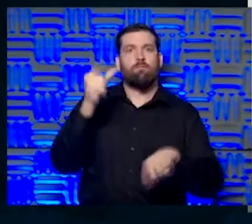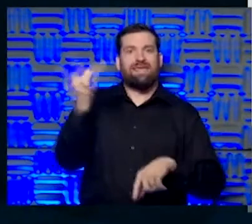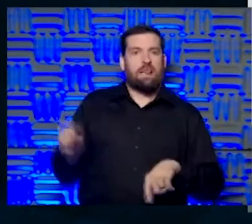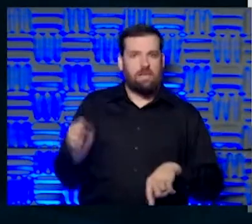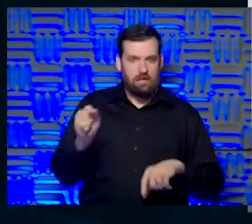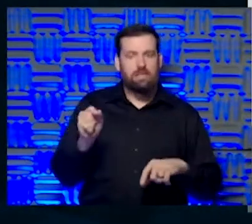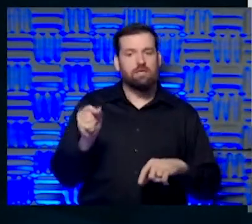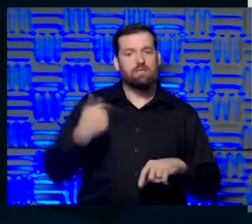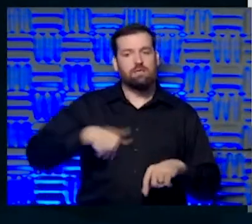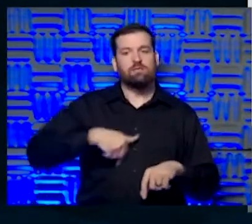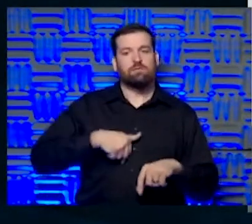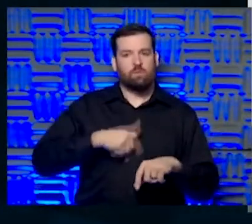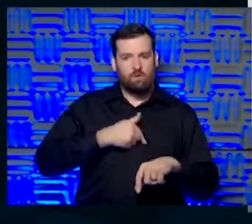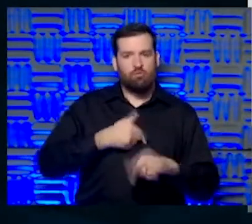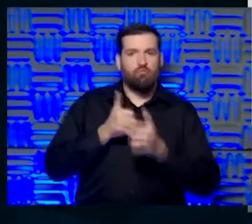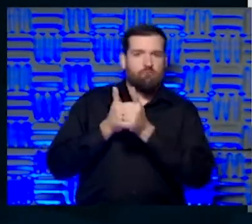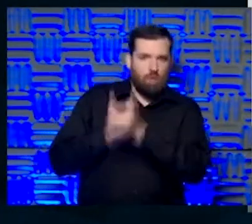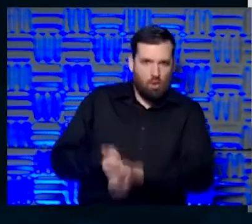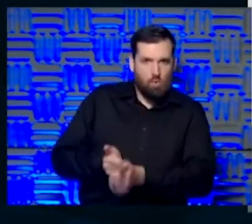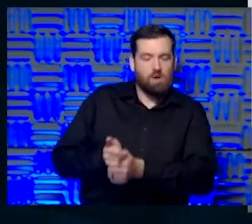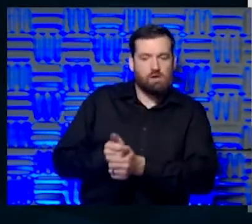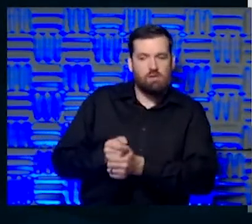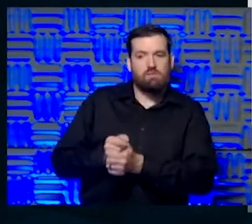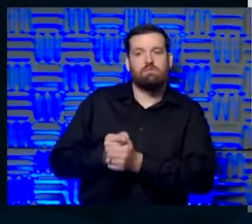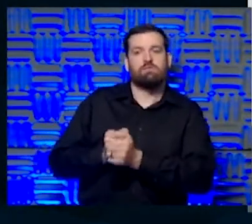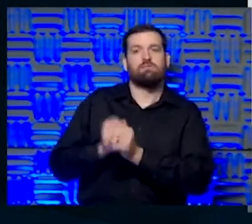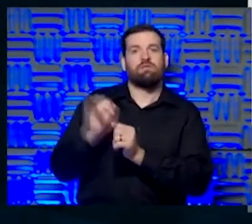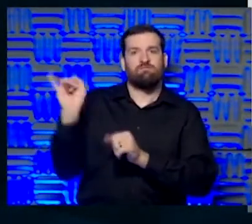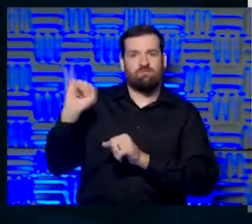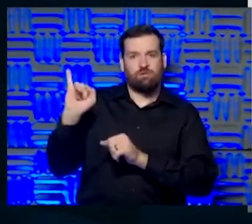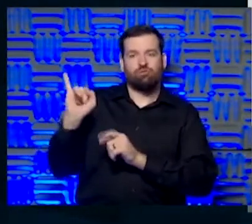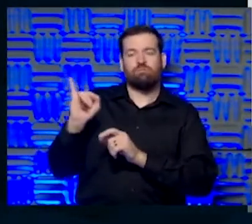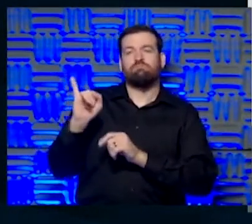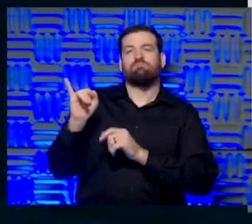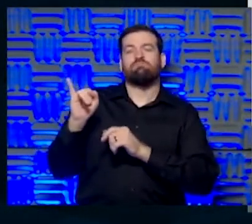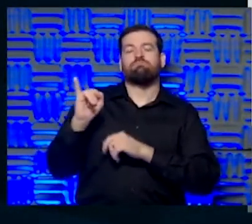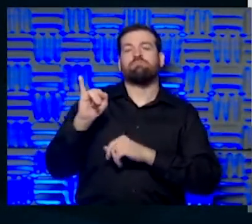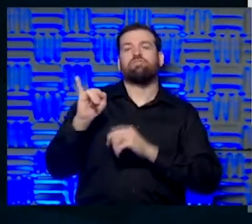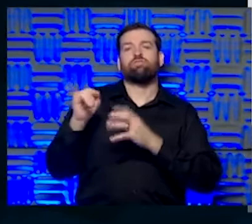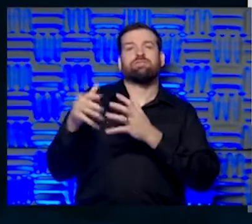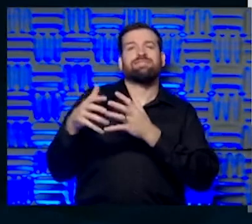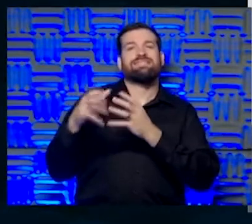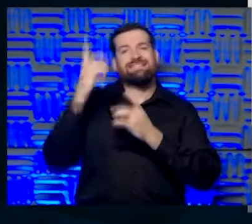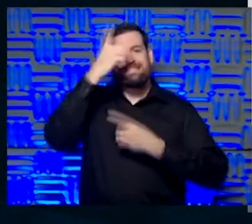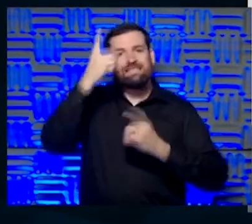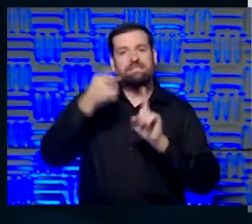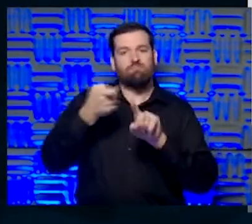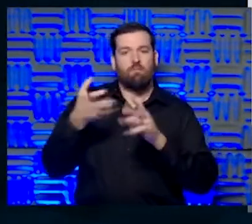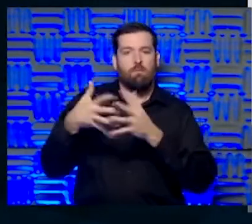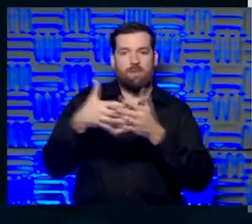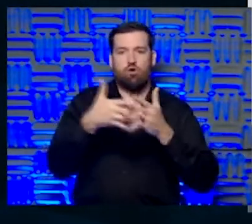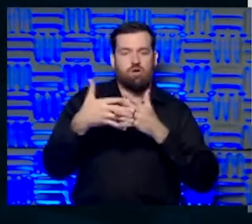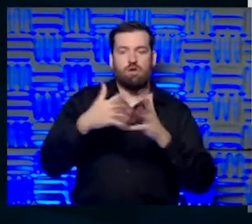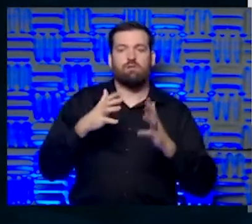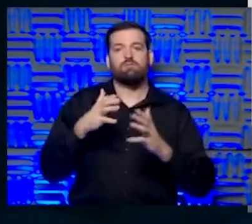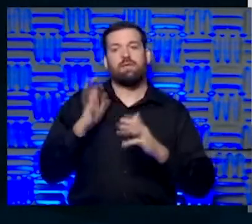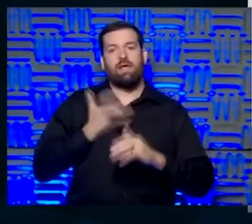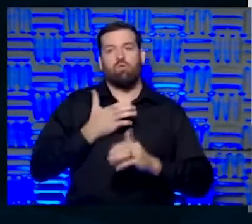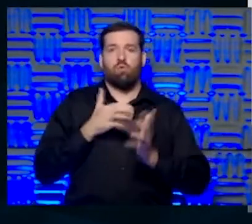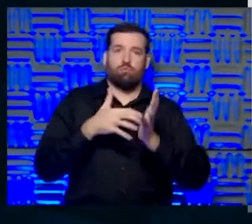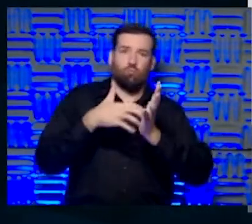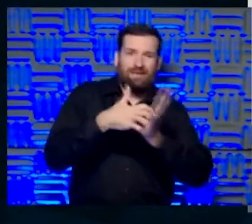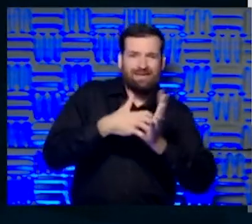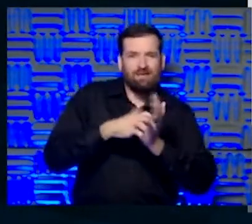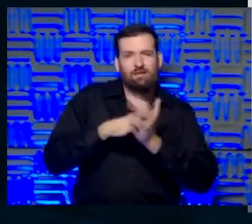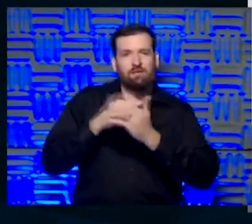are following the Infectious Diseases Society of America guidelines, though, and actually testing our immunocompromised